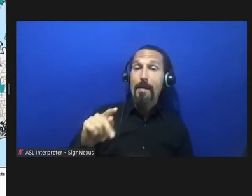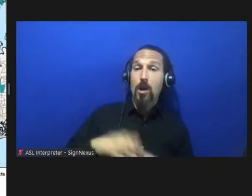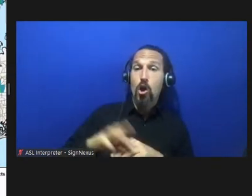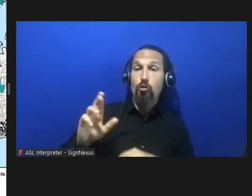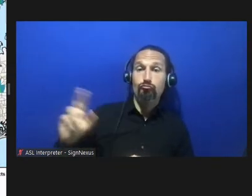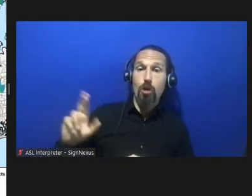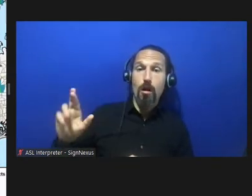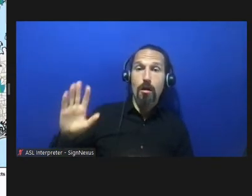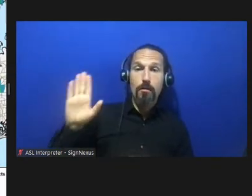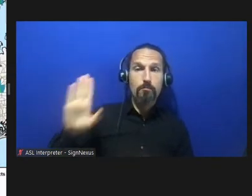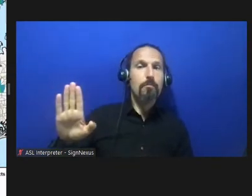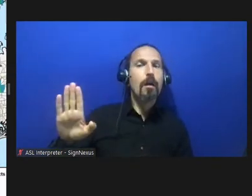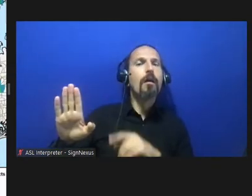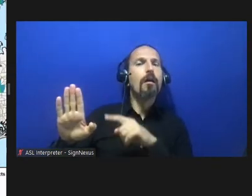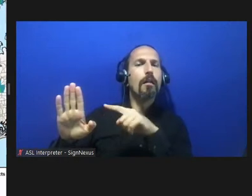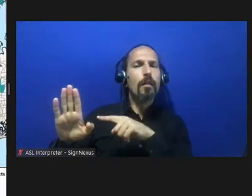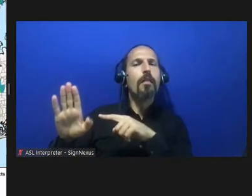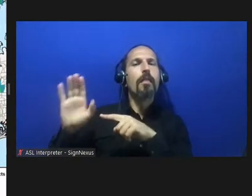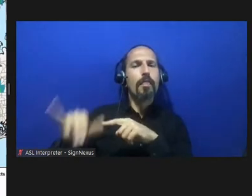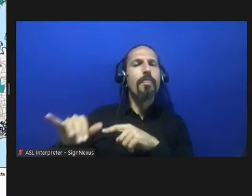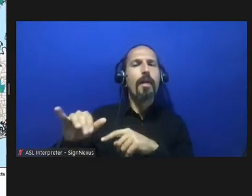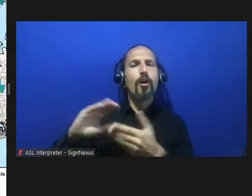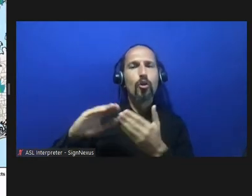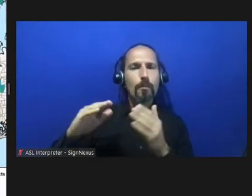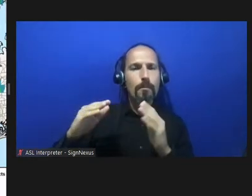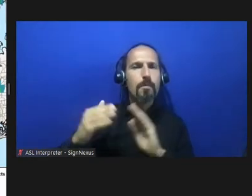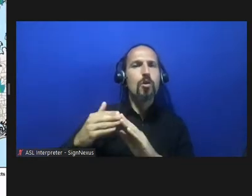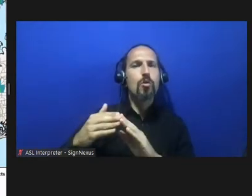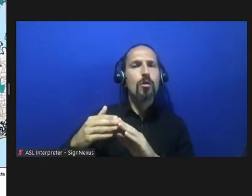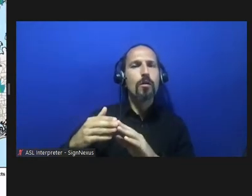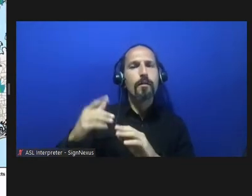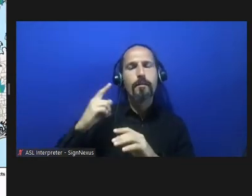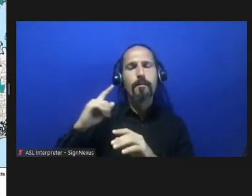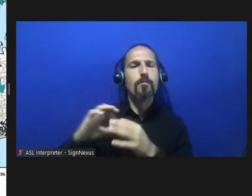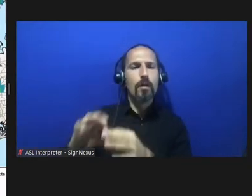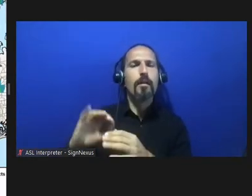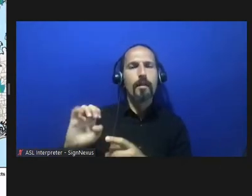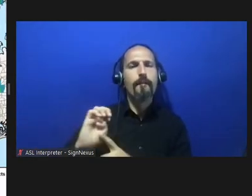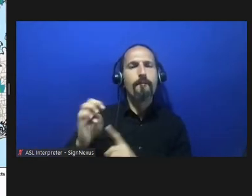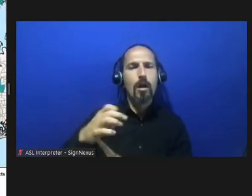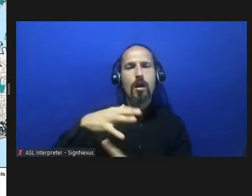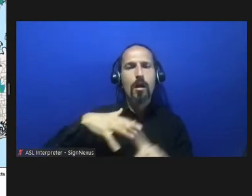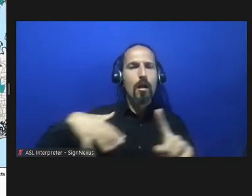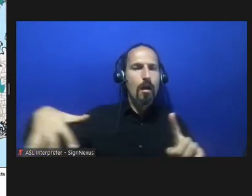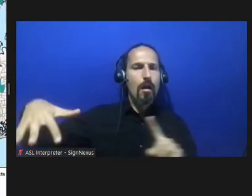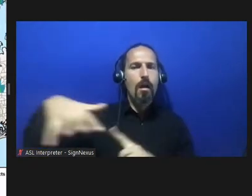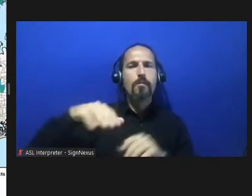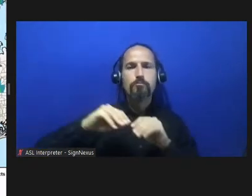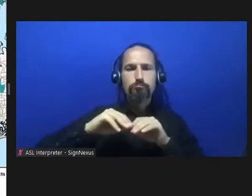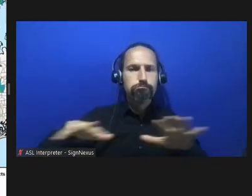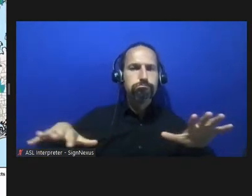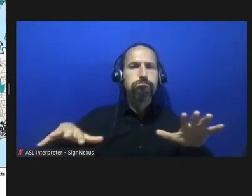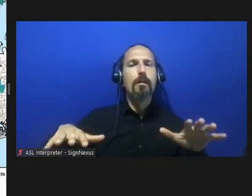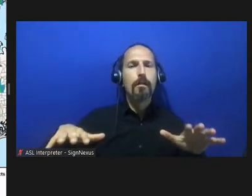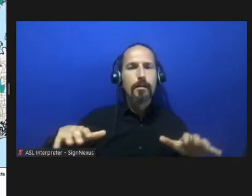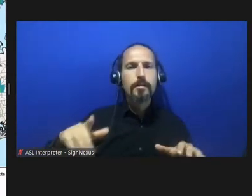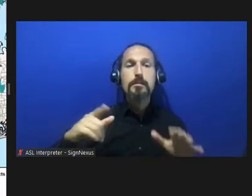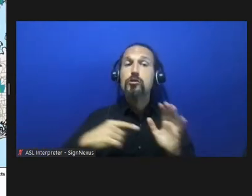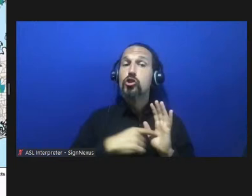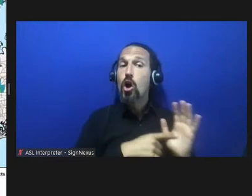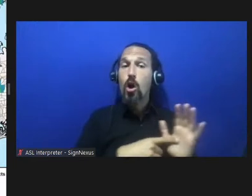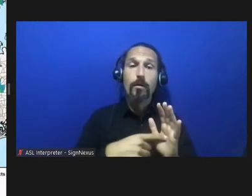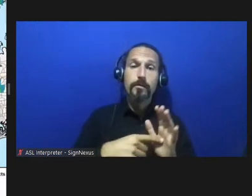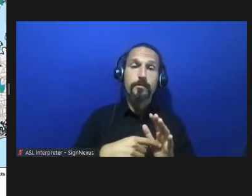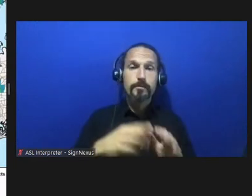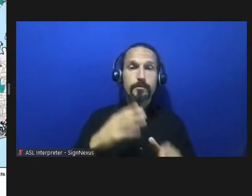shows the communities that are environmental justice communities throughout the region they are widespread and as shown earlier in some cases certain